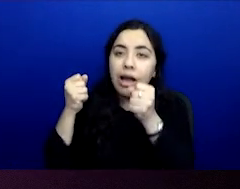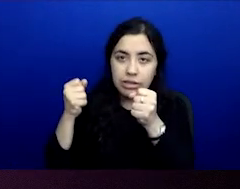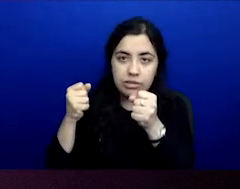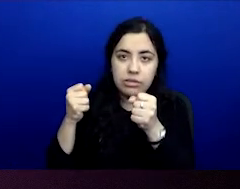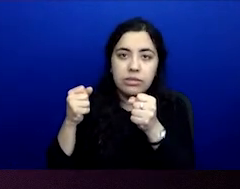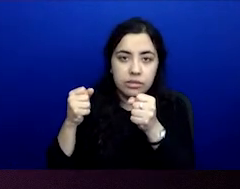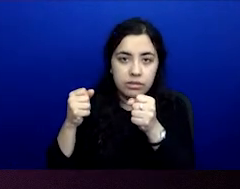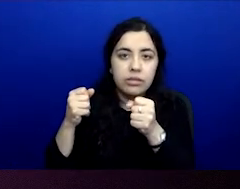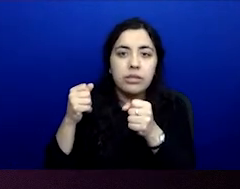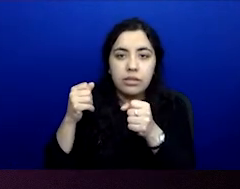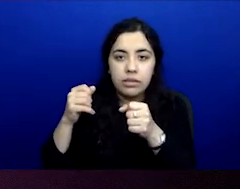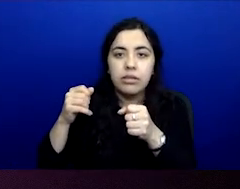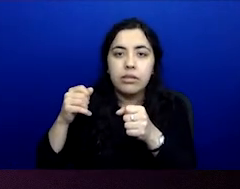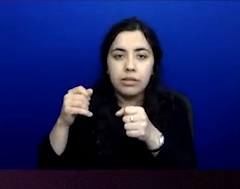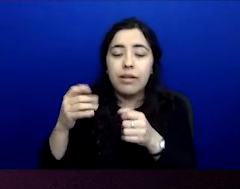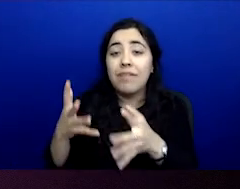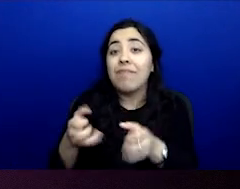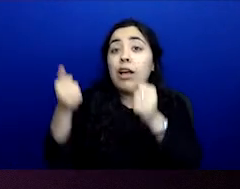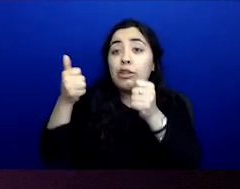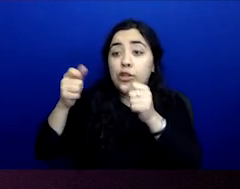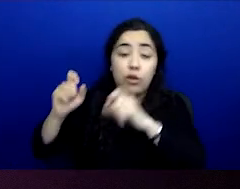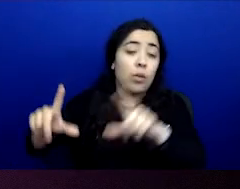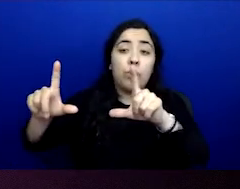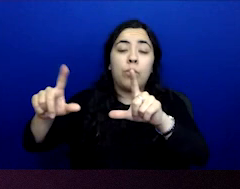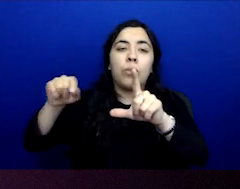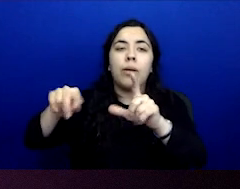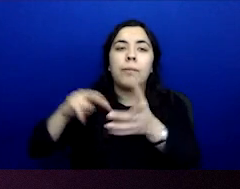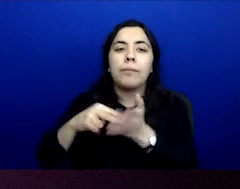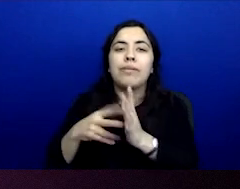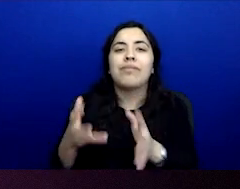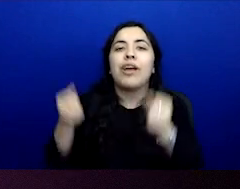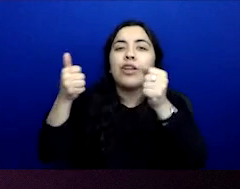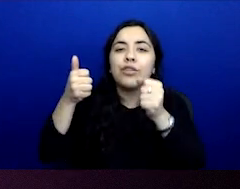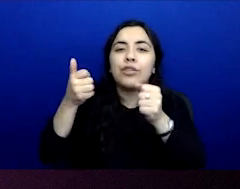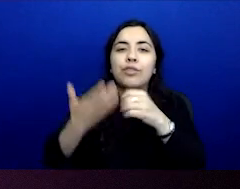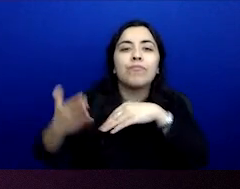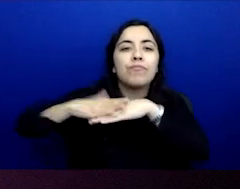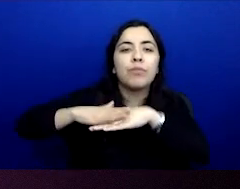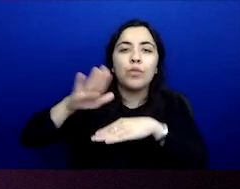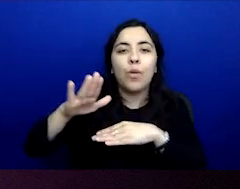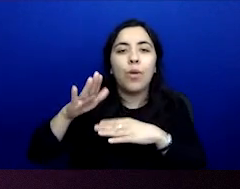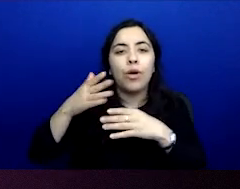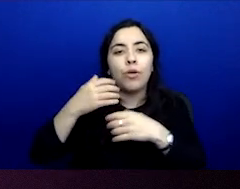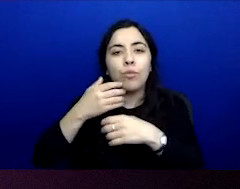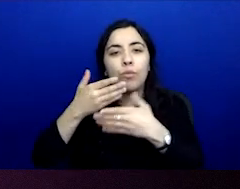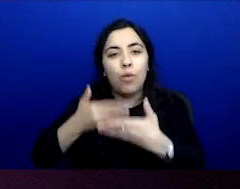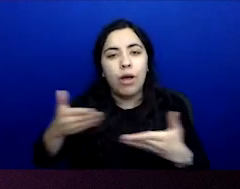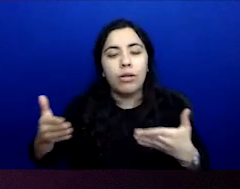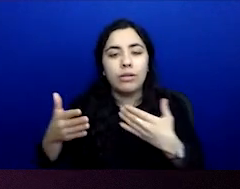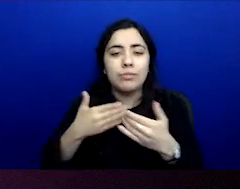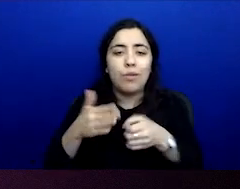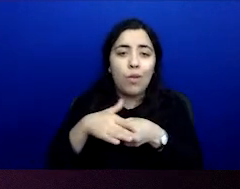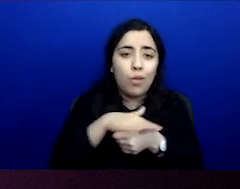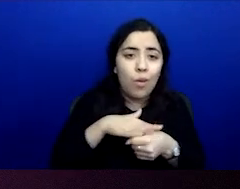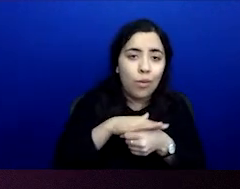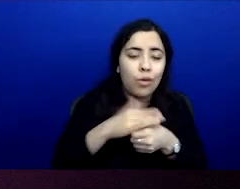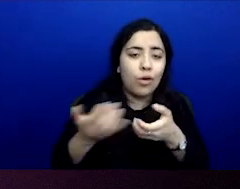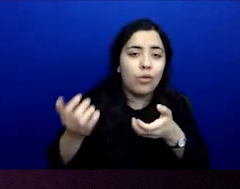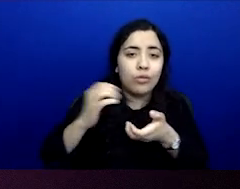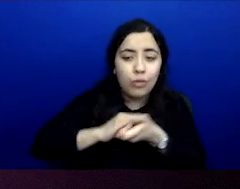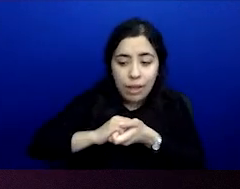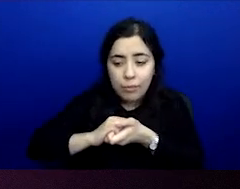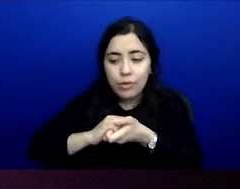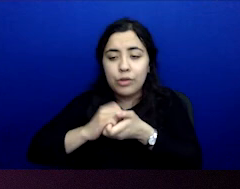faster you can iterate, the faster you can build a better product, whether it's, again, local iterations, reviewing and collaborating with your